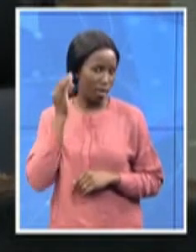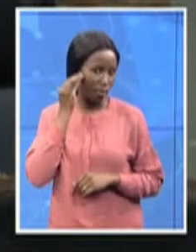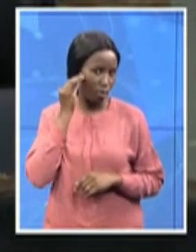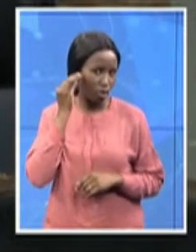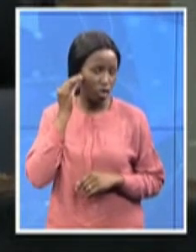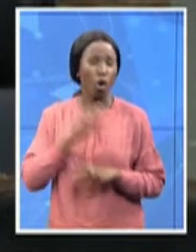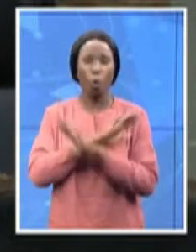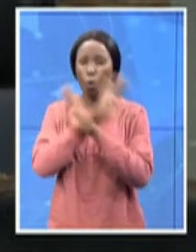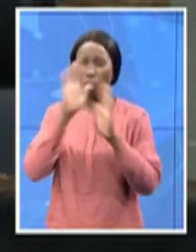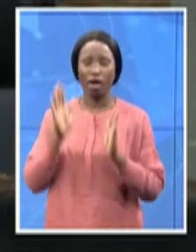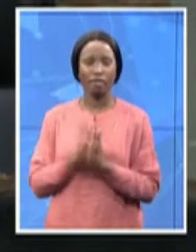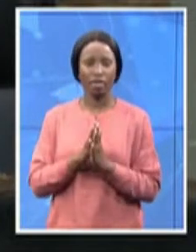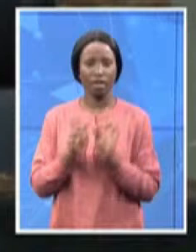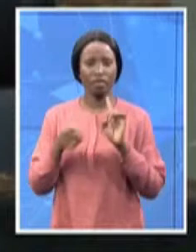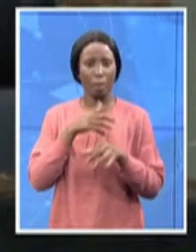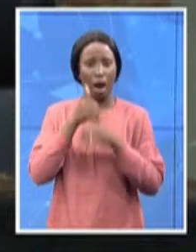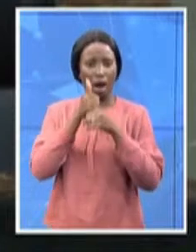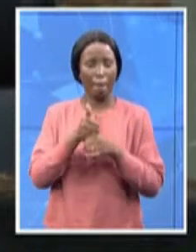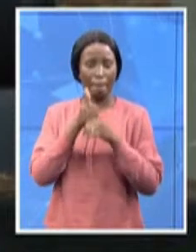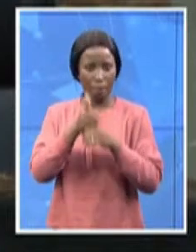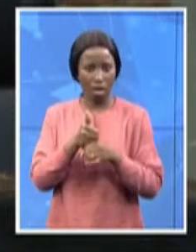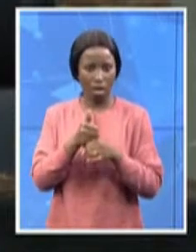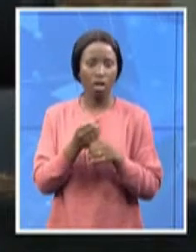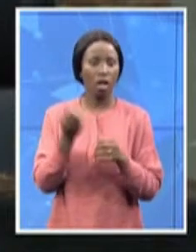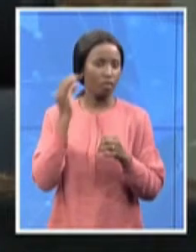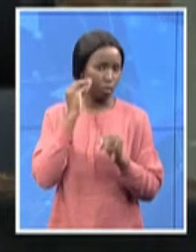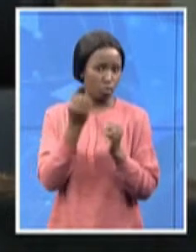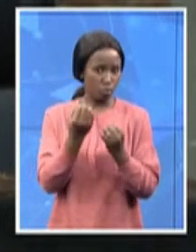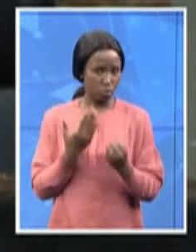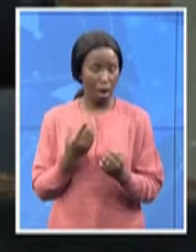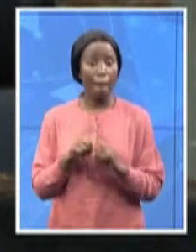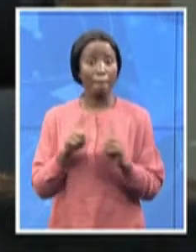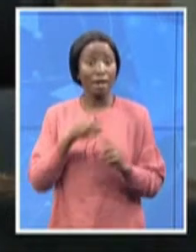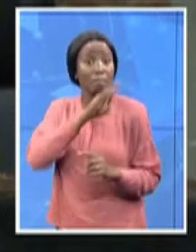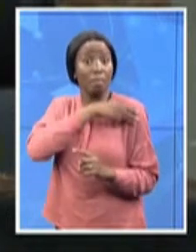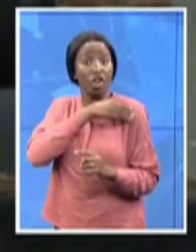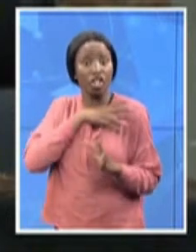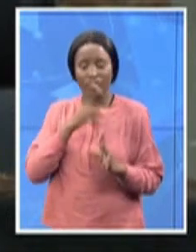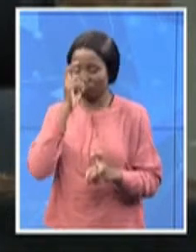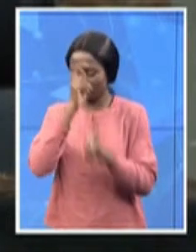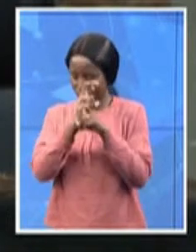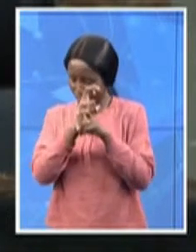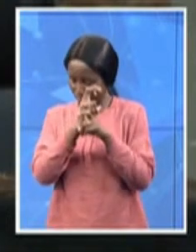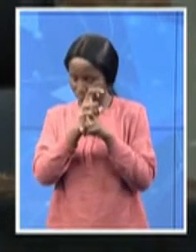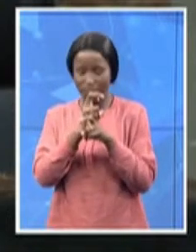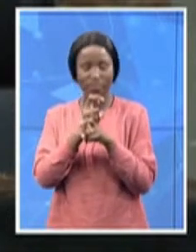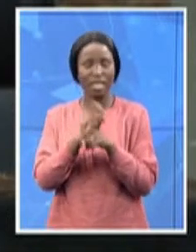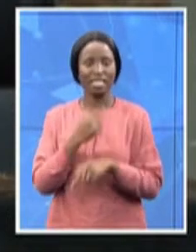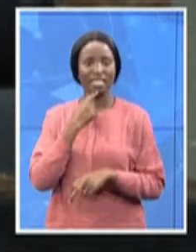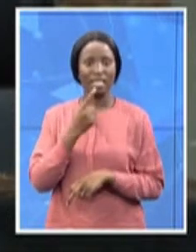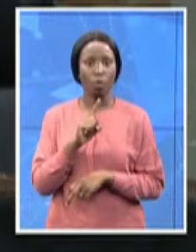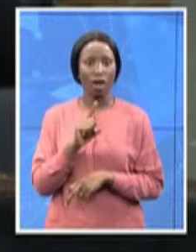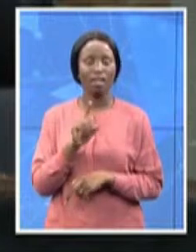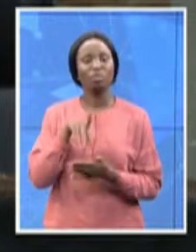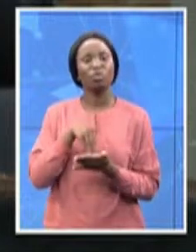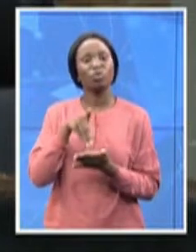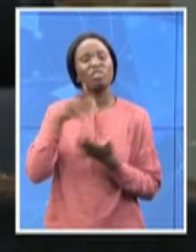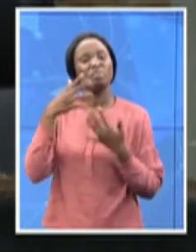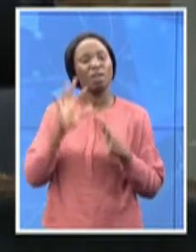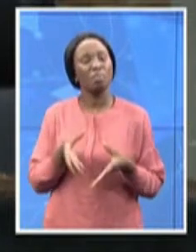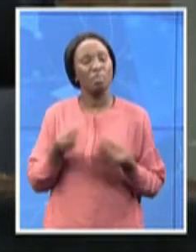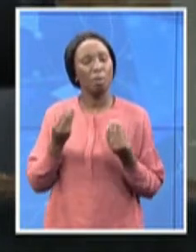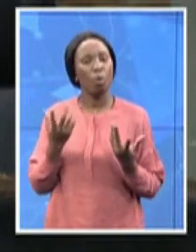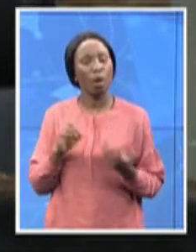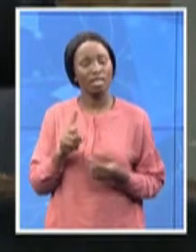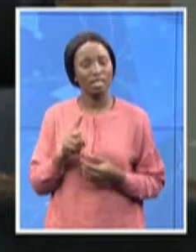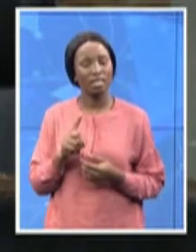But the managers declined on the ground that the only donation that was relevant to the complaints was the one made